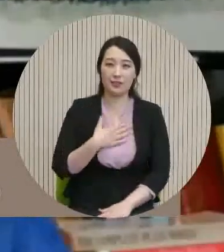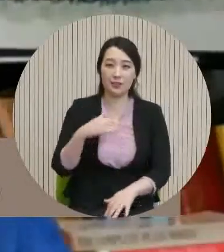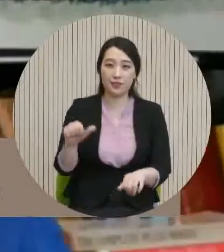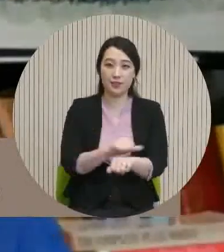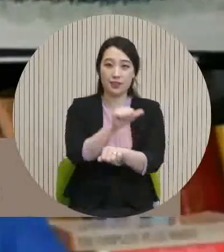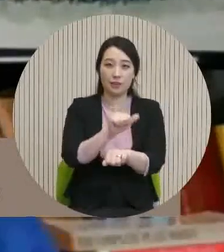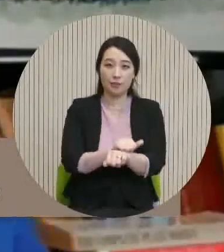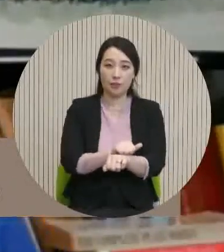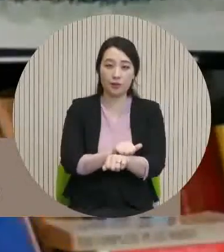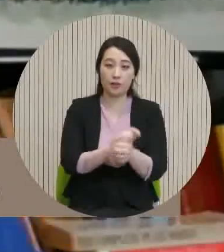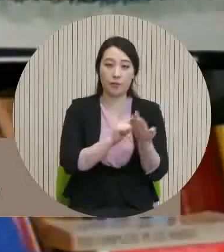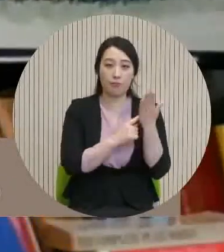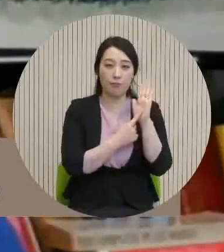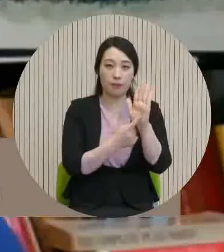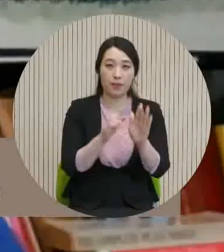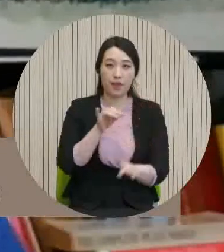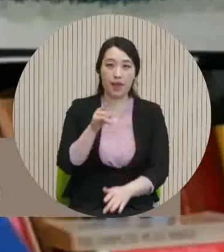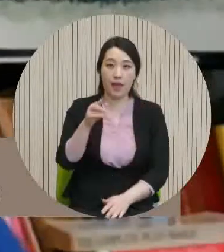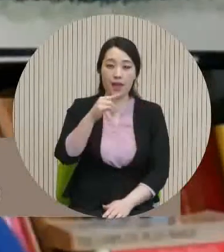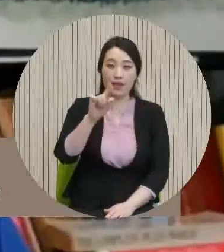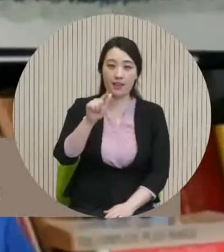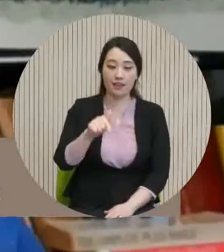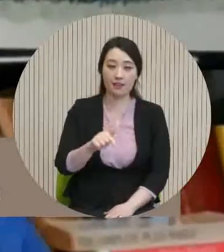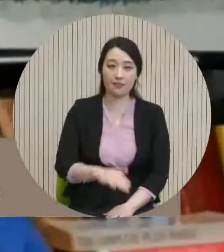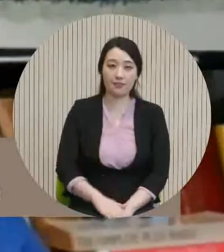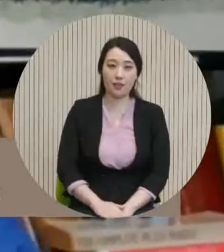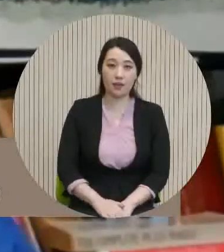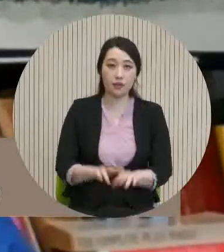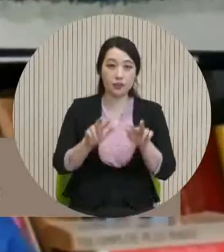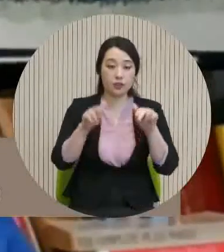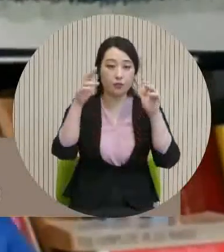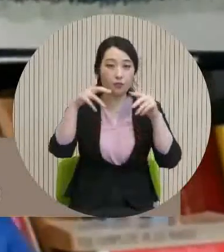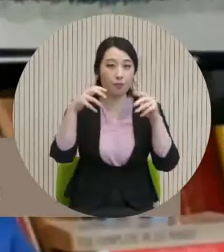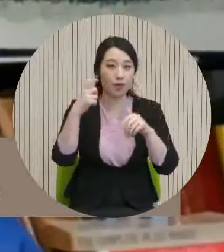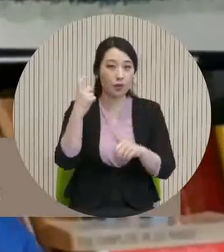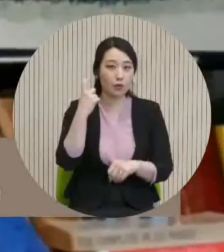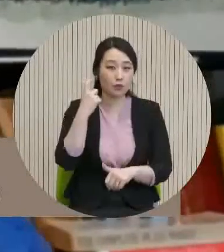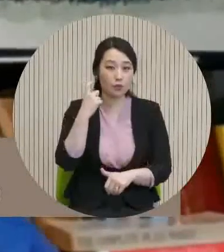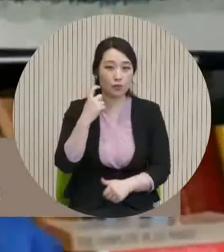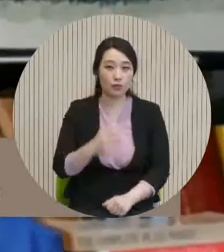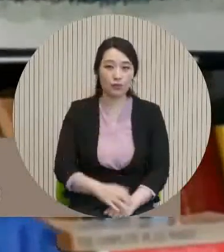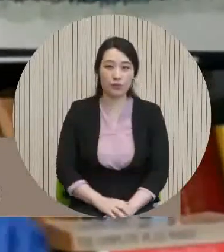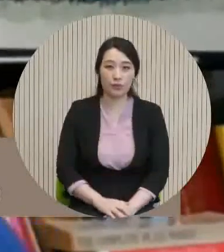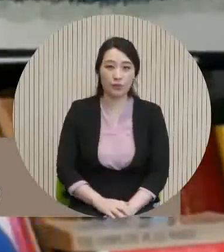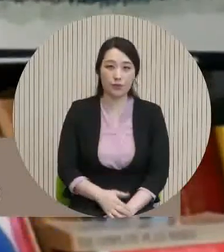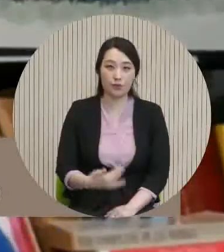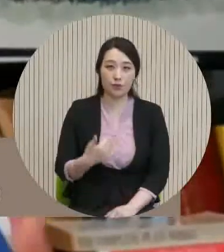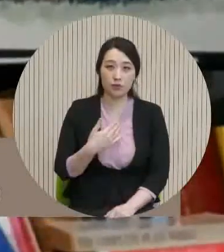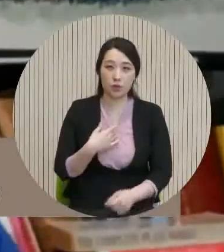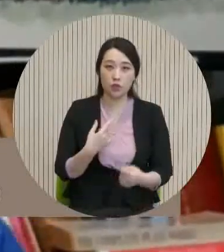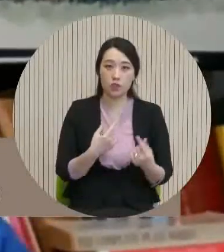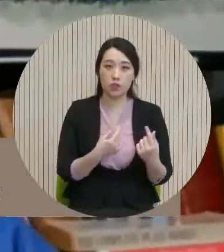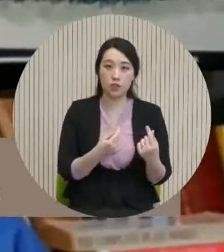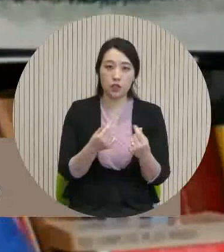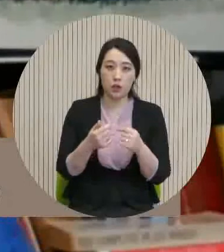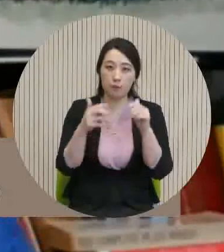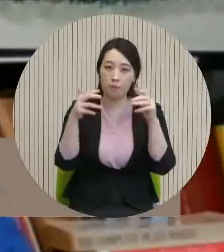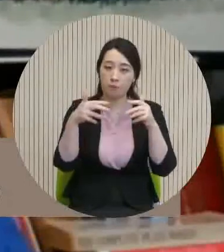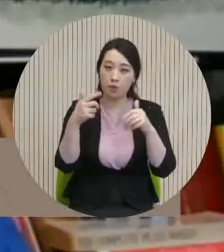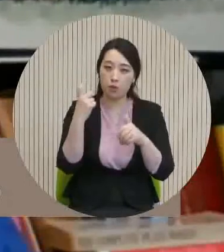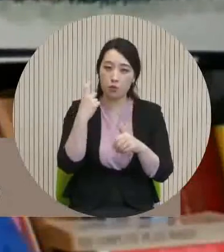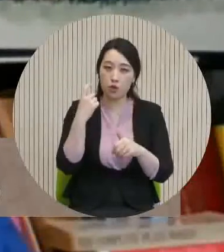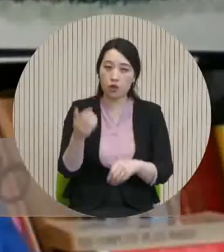there's a pitter-patter of rain in the background. If you can hear it, I hope that it provides a soothing backdrop to this